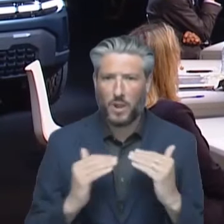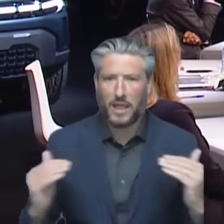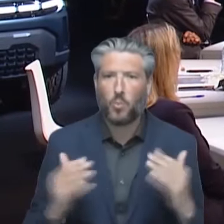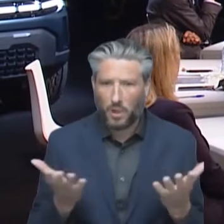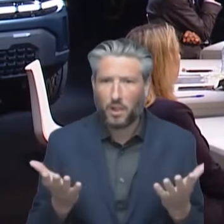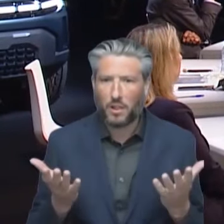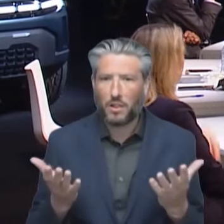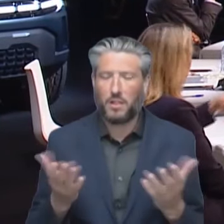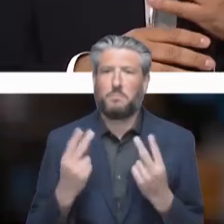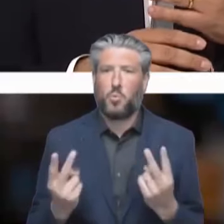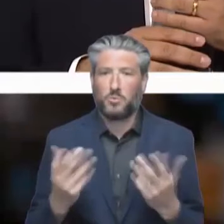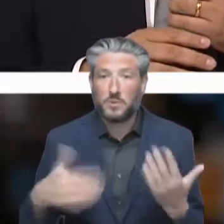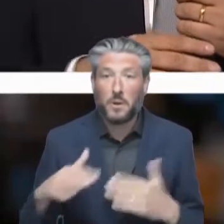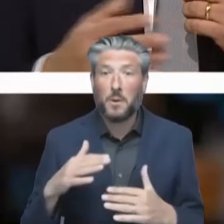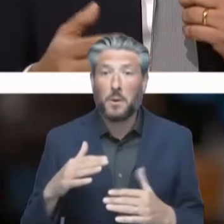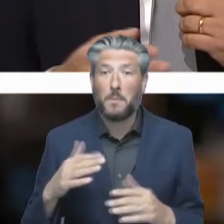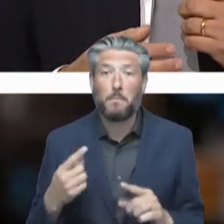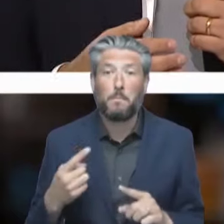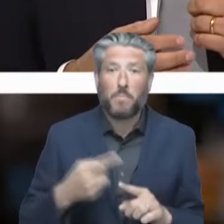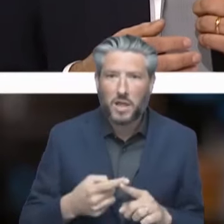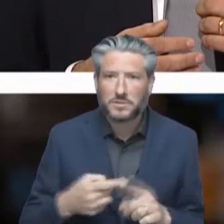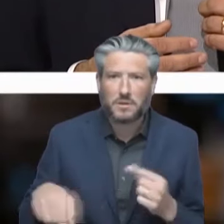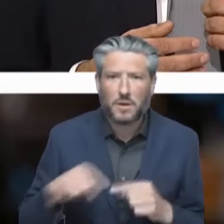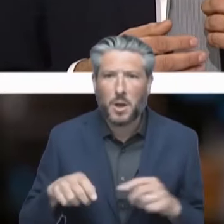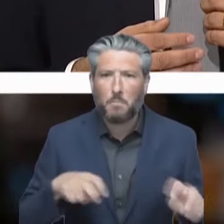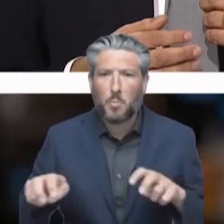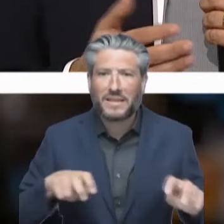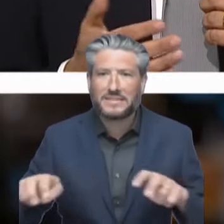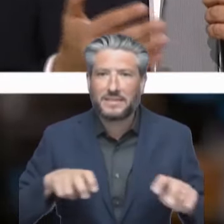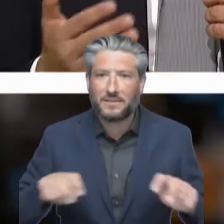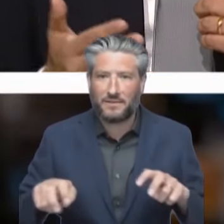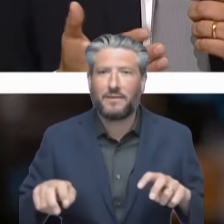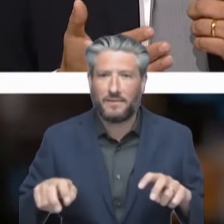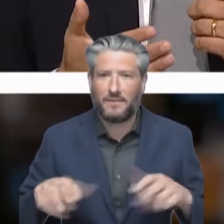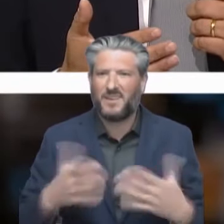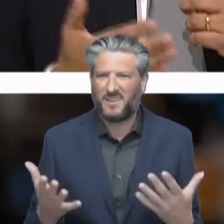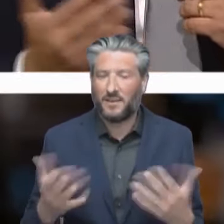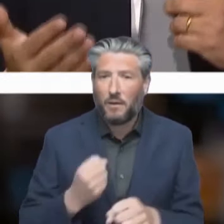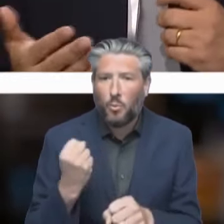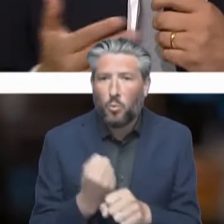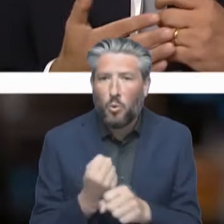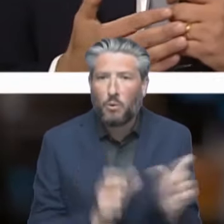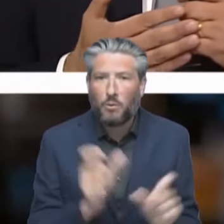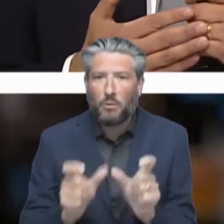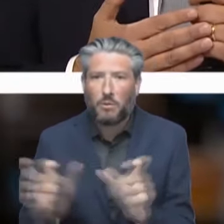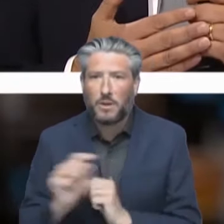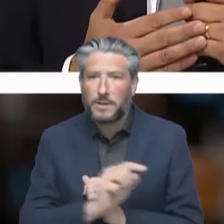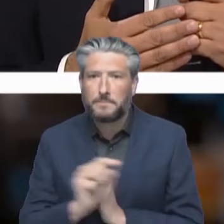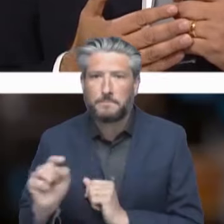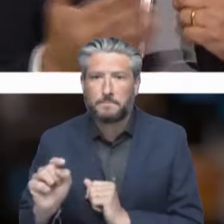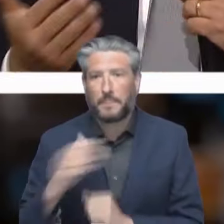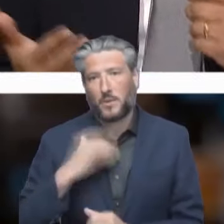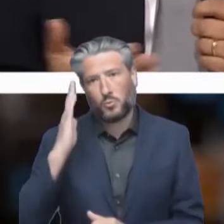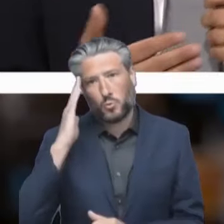solidarity. Now, first of all, employability of our employees. We all know today that only 8%